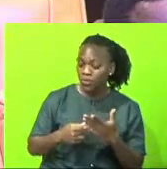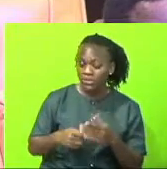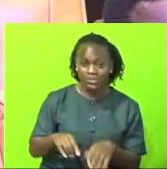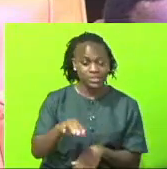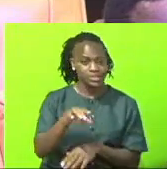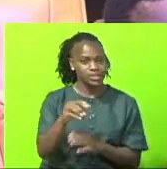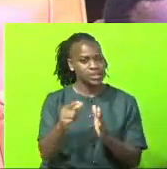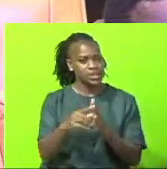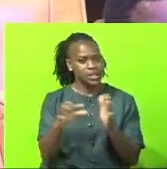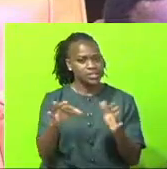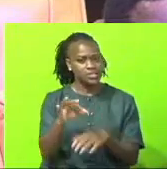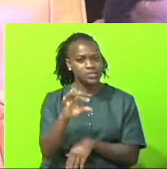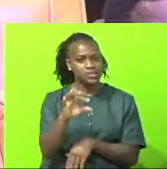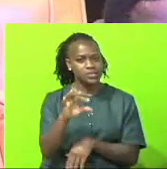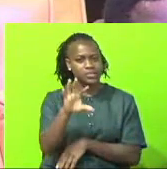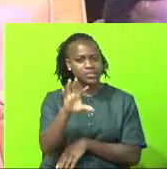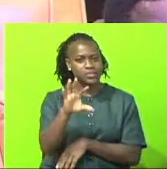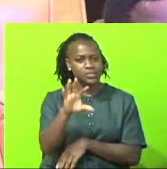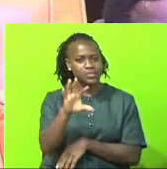97G